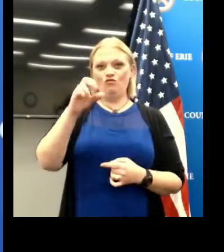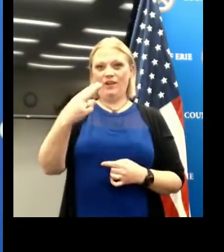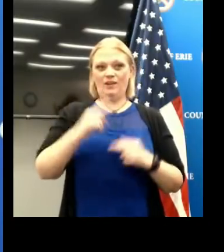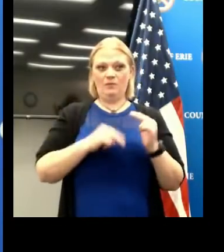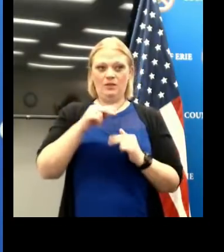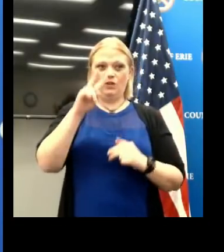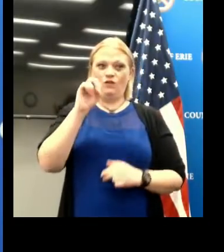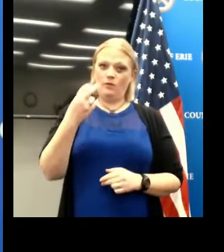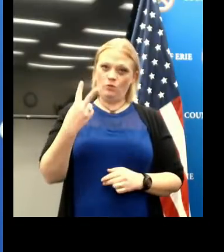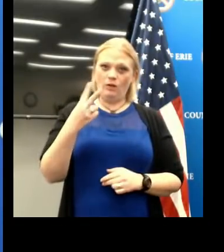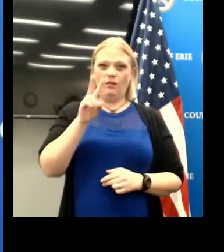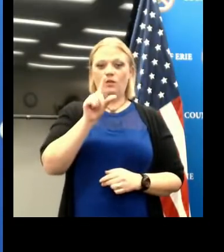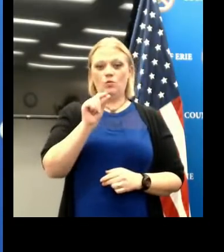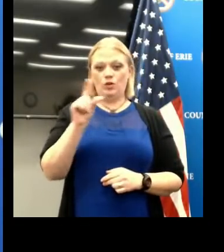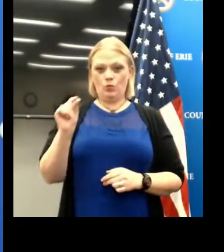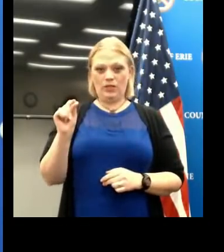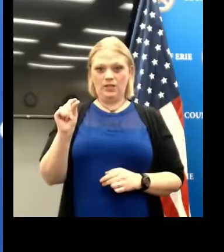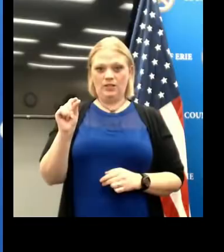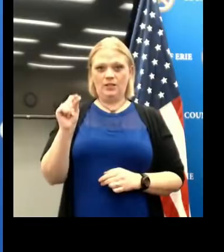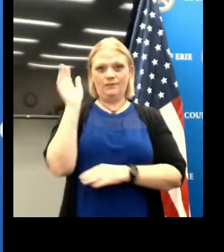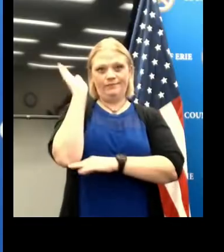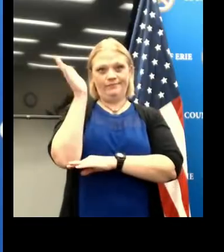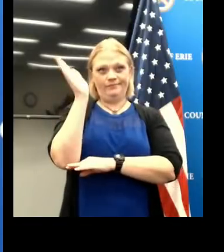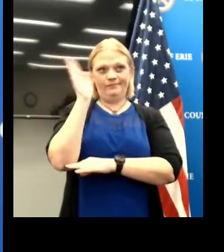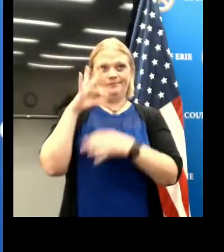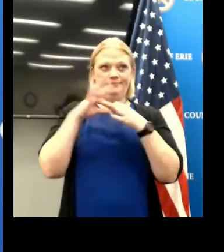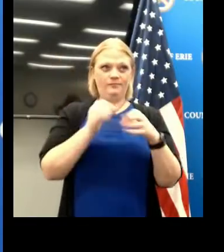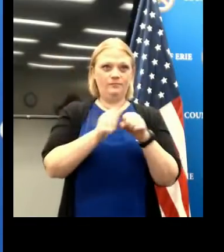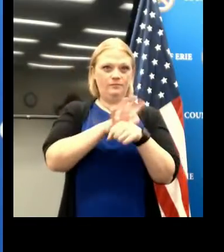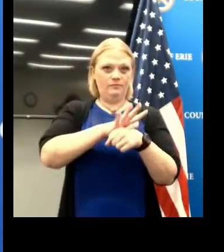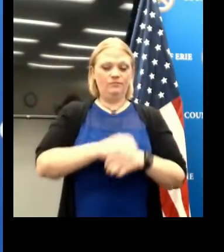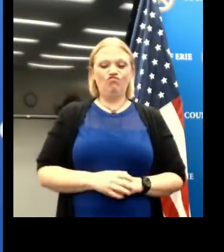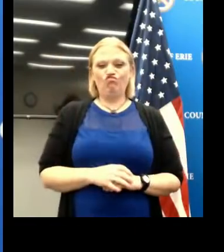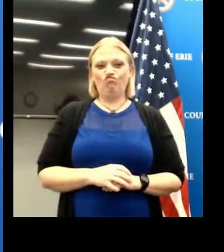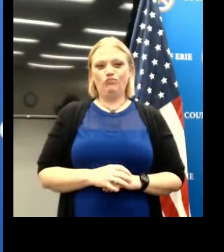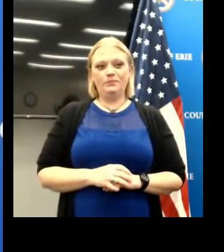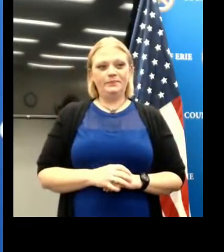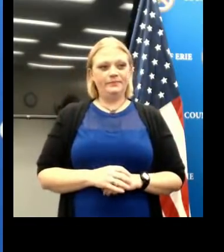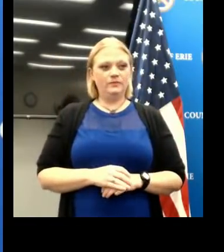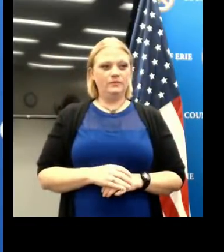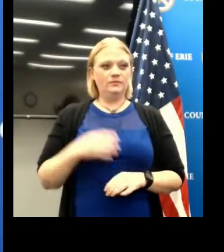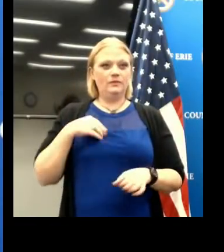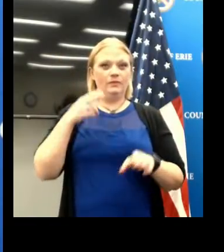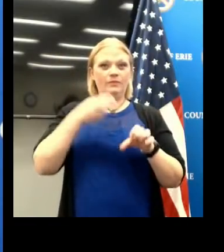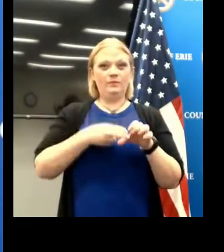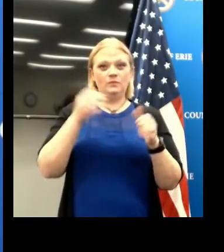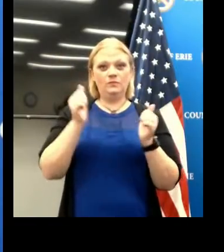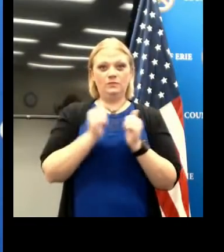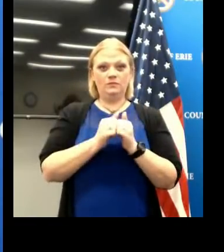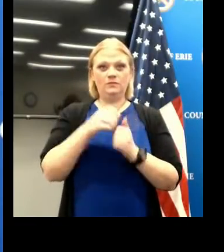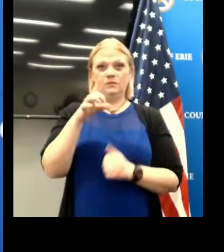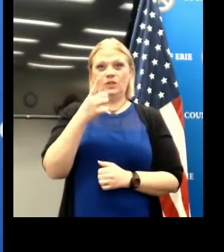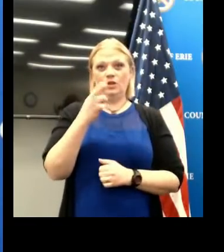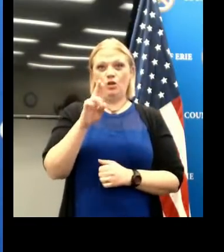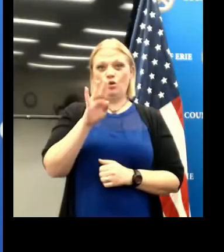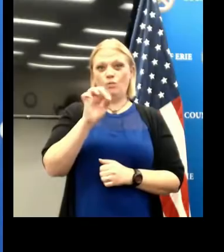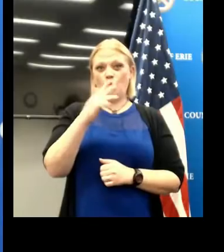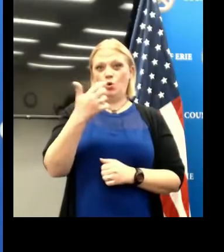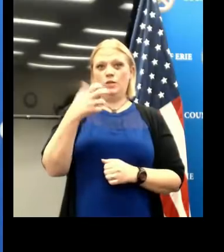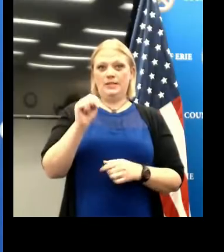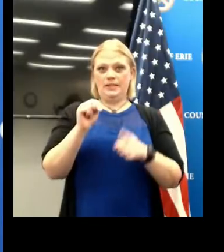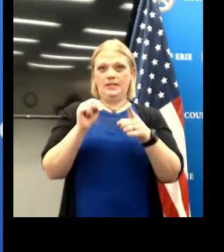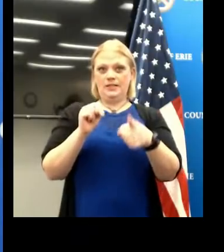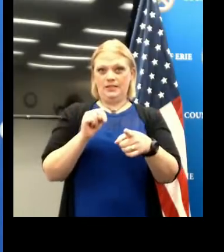12th, 2020 presentation with regard to COVID-19. I am joined by Dr. Gail Burstein, who you hear